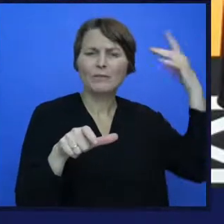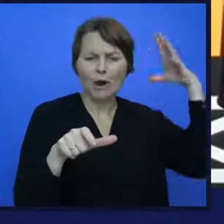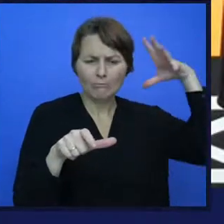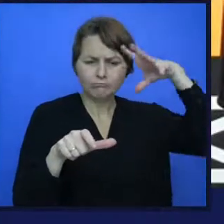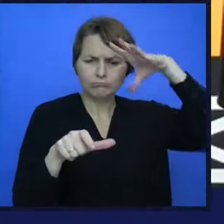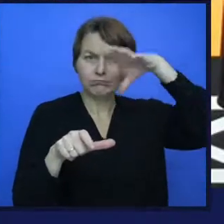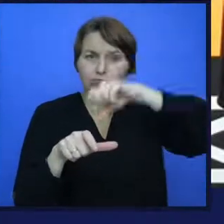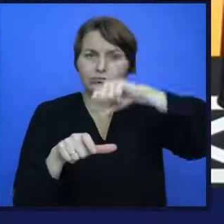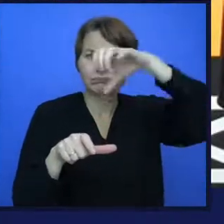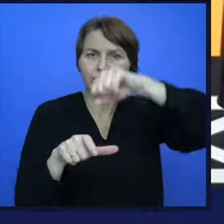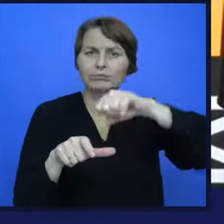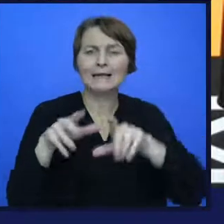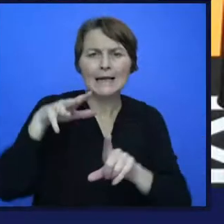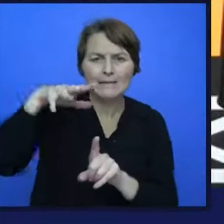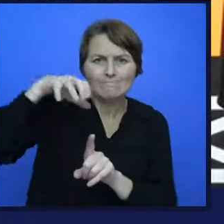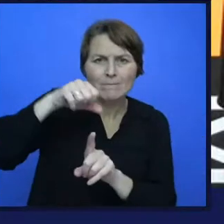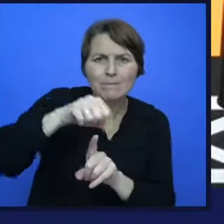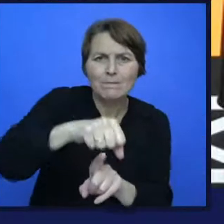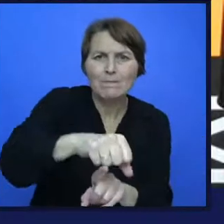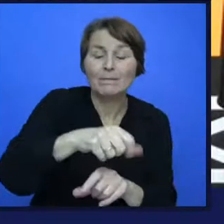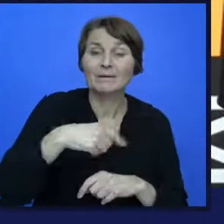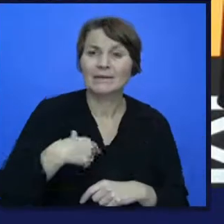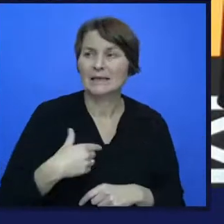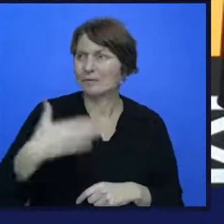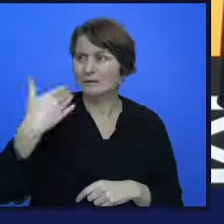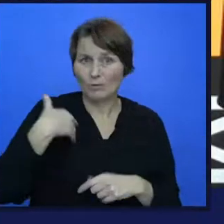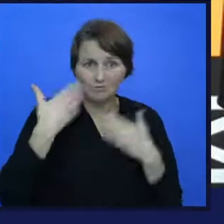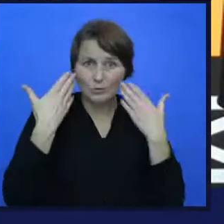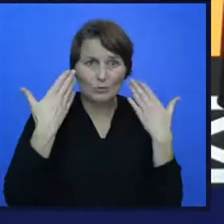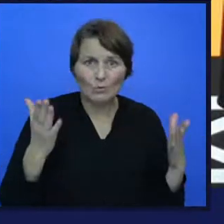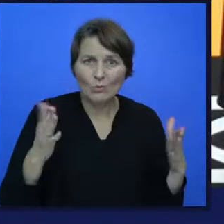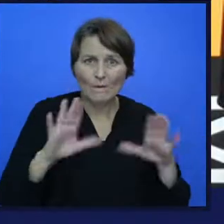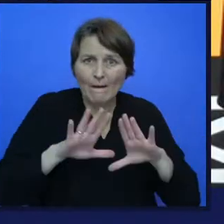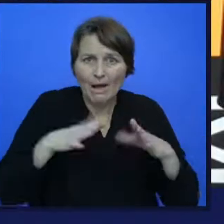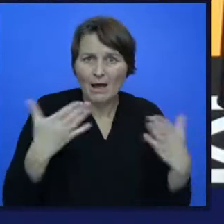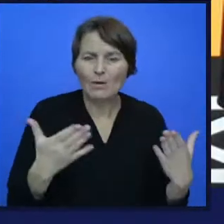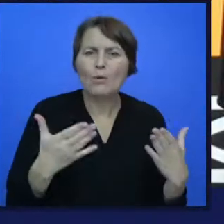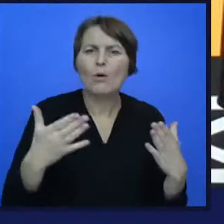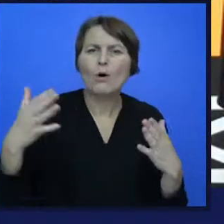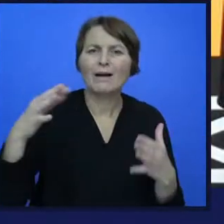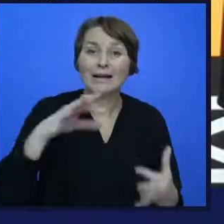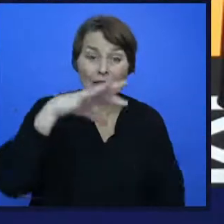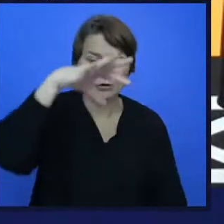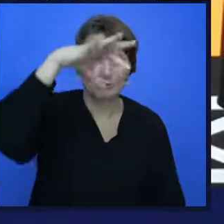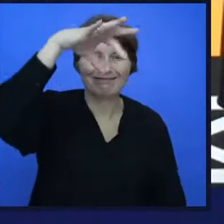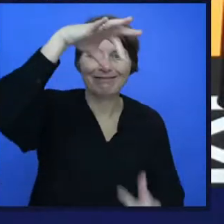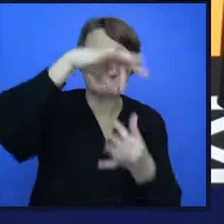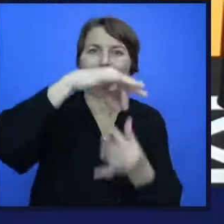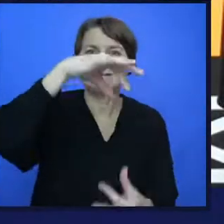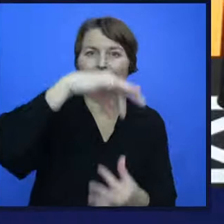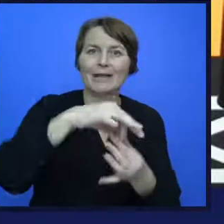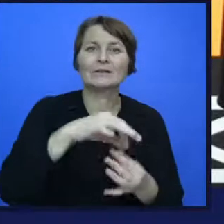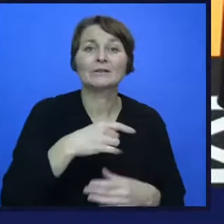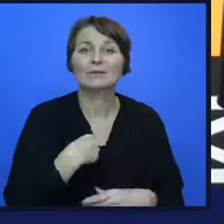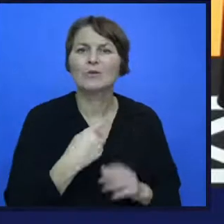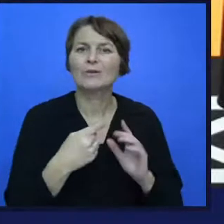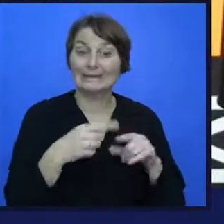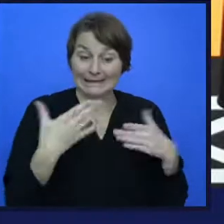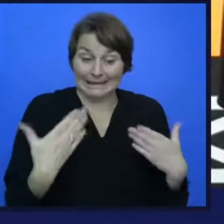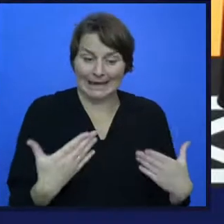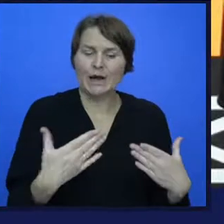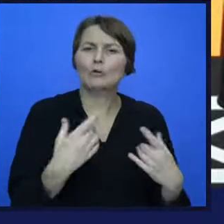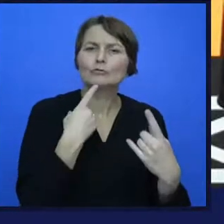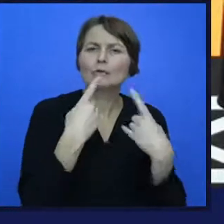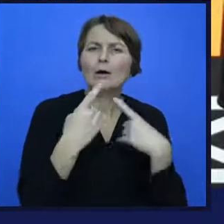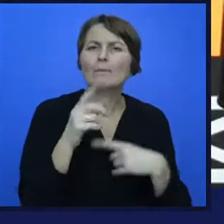let alone understanding what objects look like on the edge without connectivity, right? We talk about edge computing today.